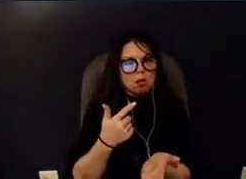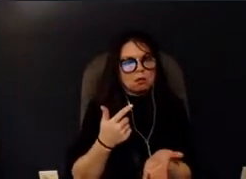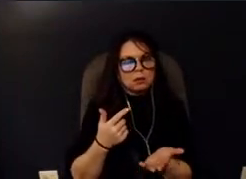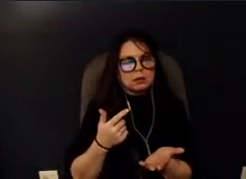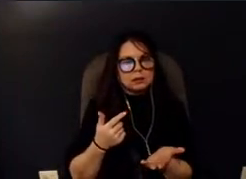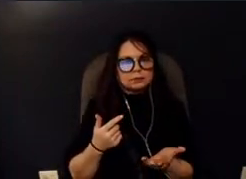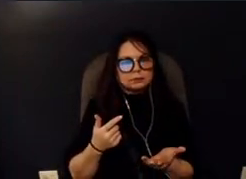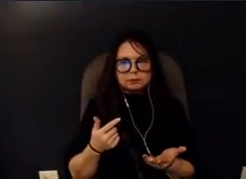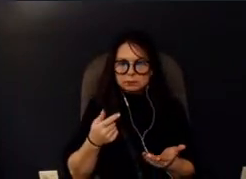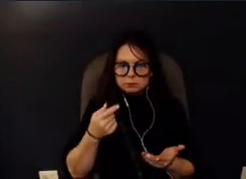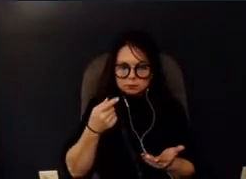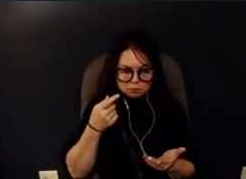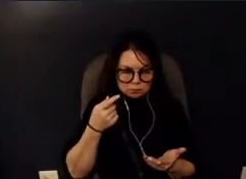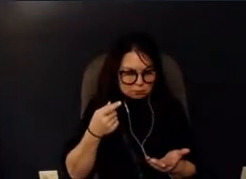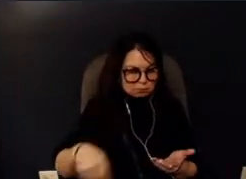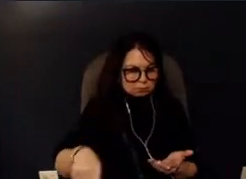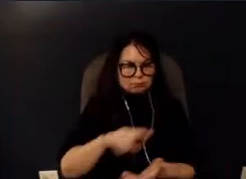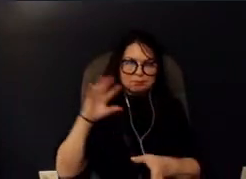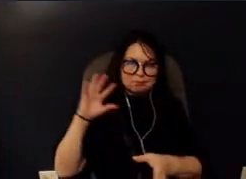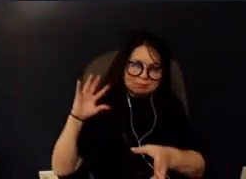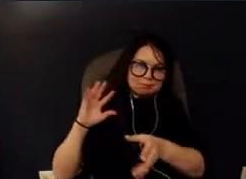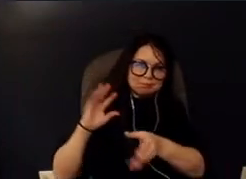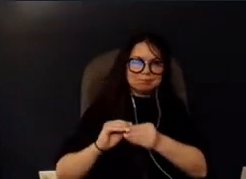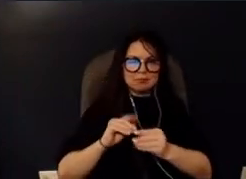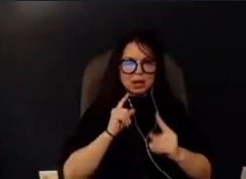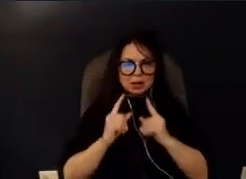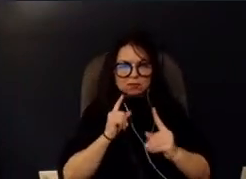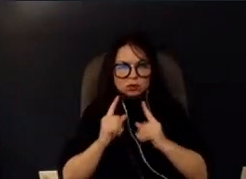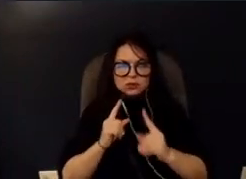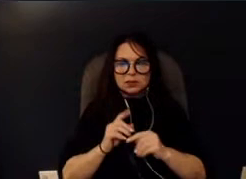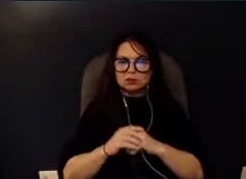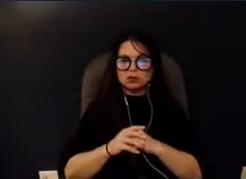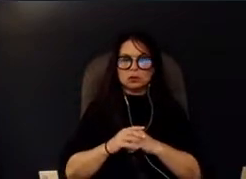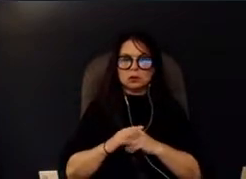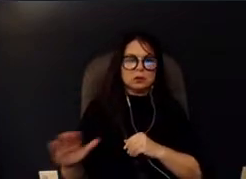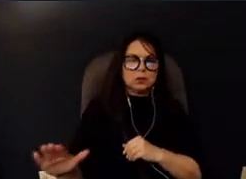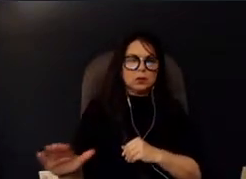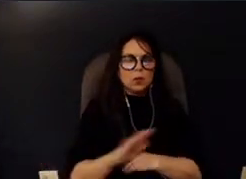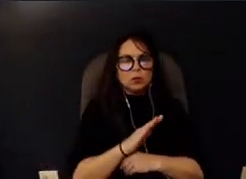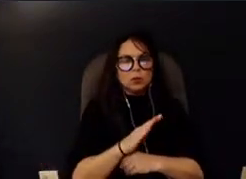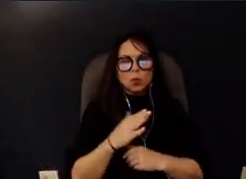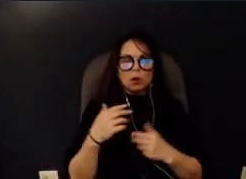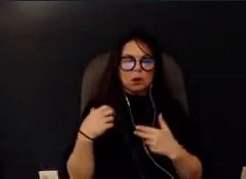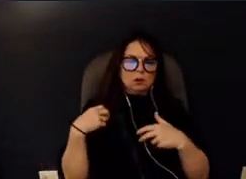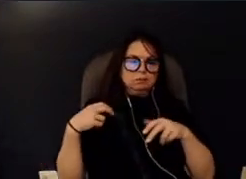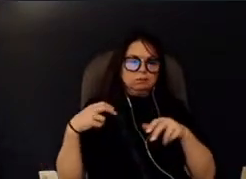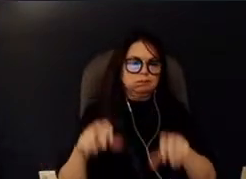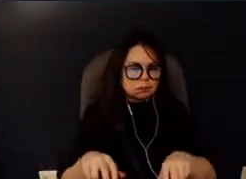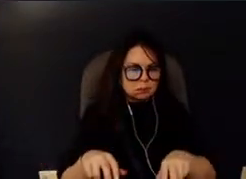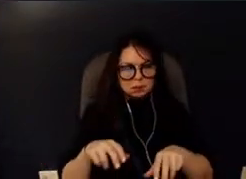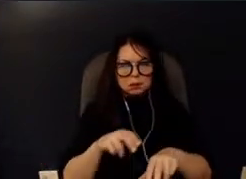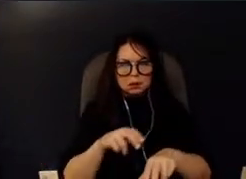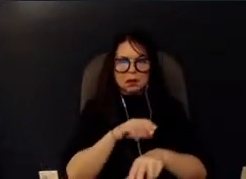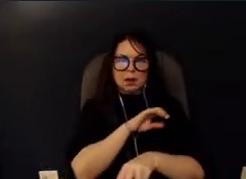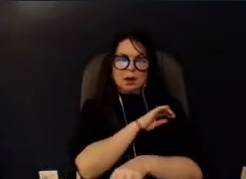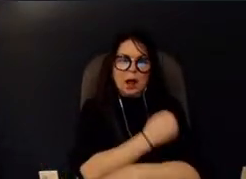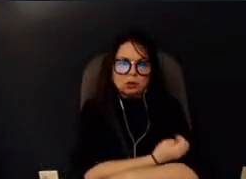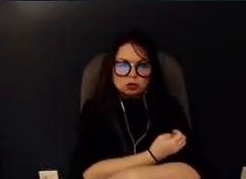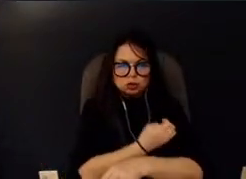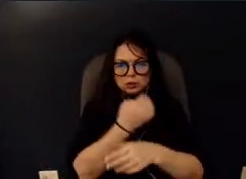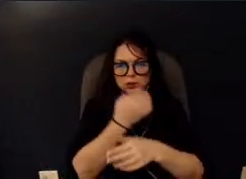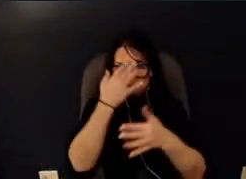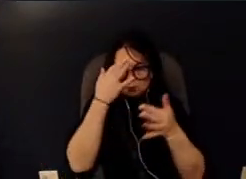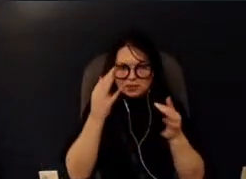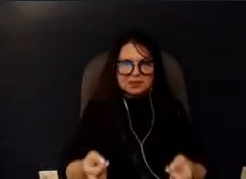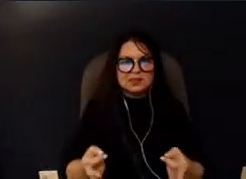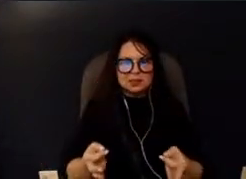conversations and energy and decisions that we have taken together and separately over the last, you